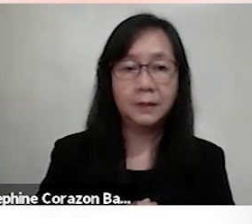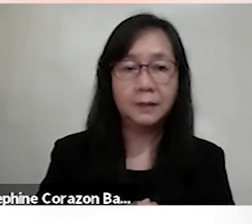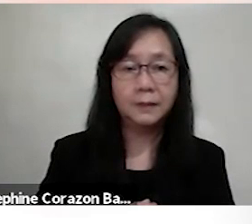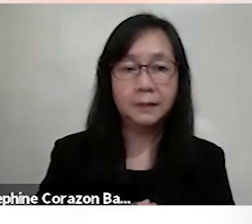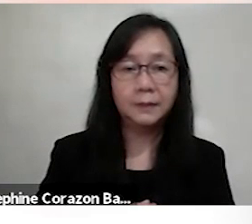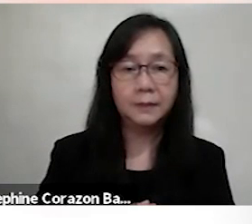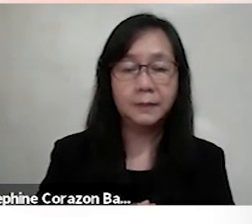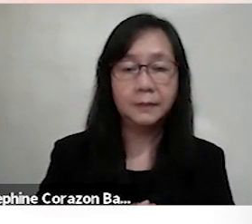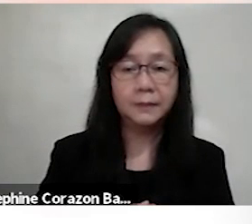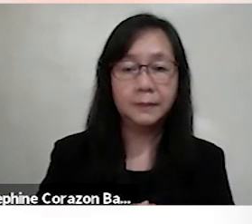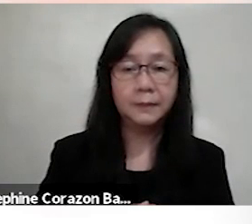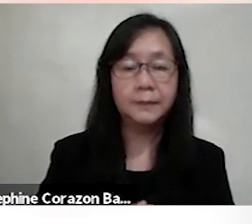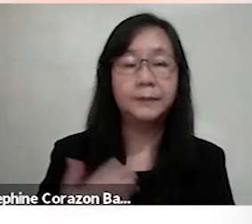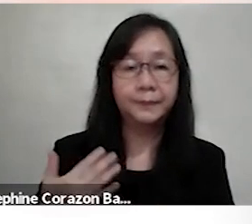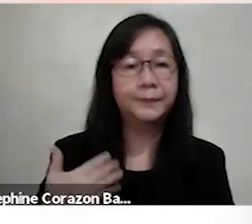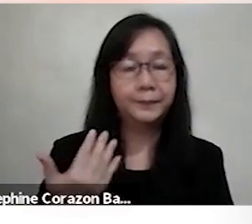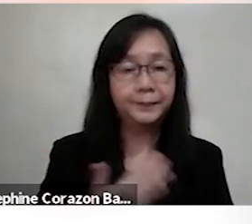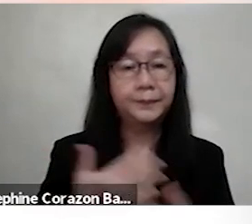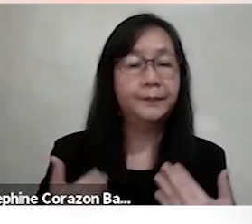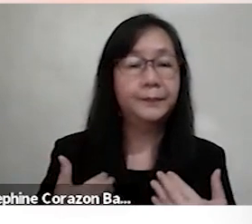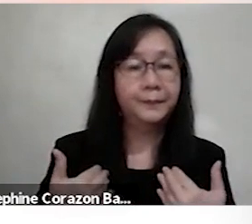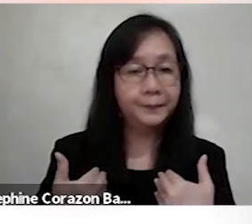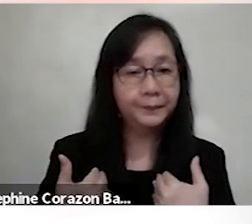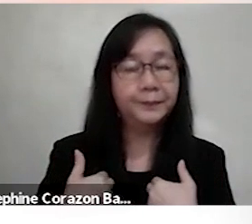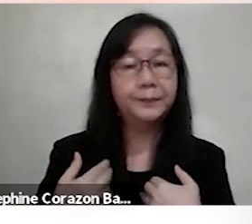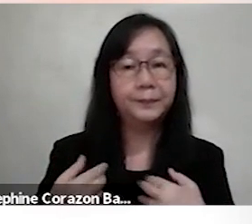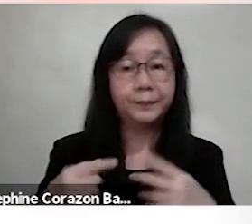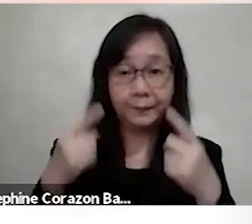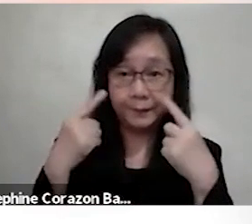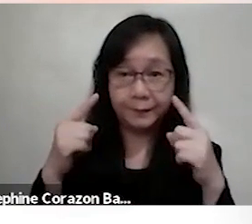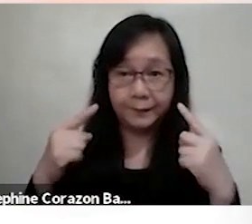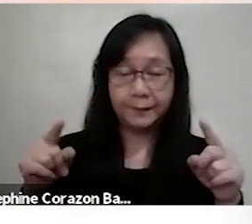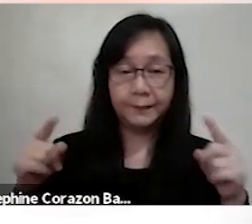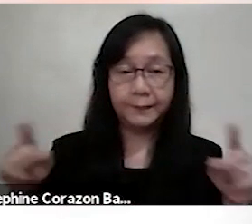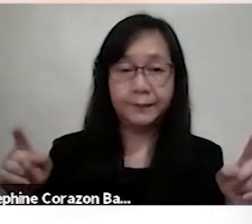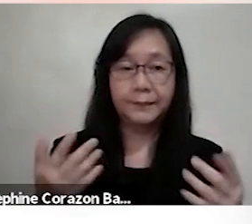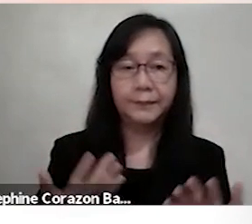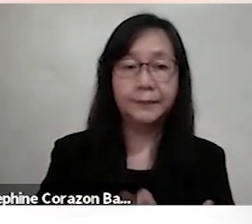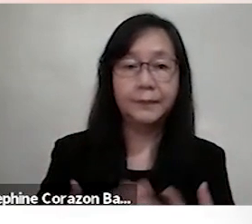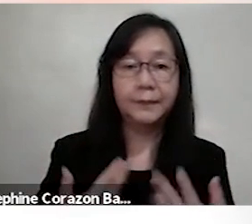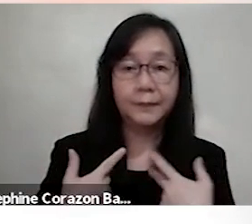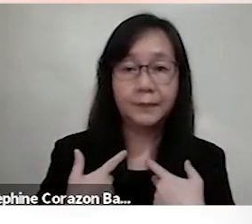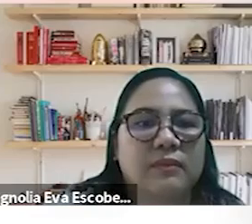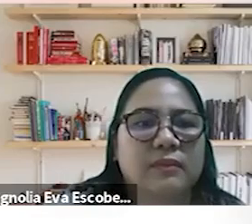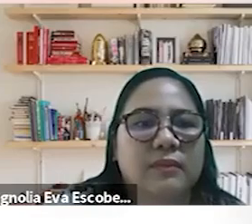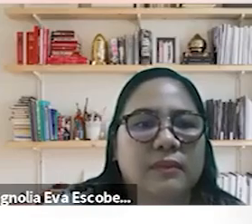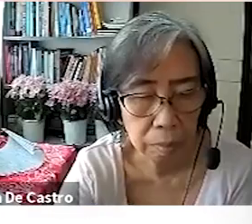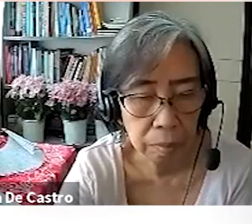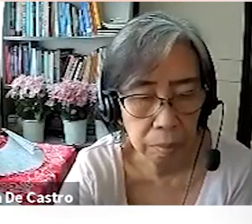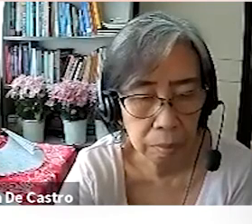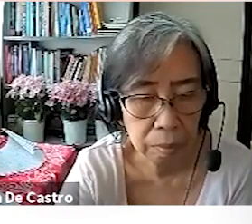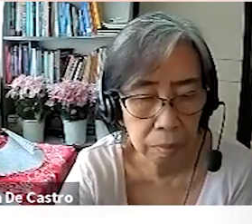report respond to all direction and oversight. We all work